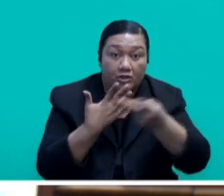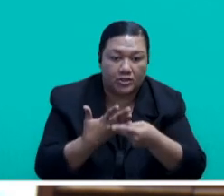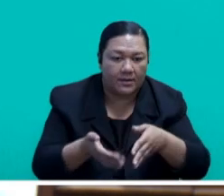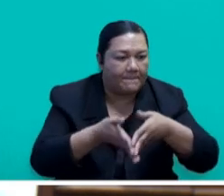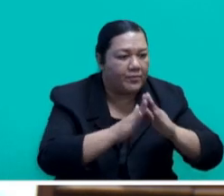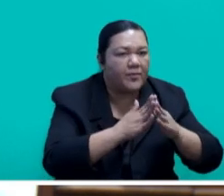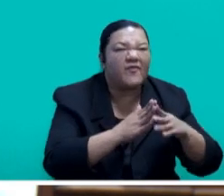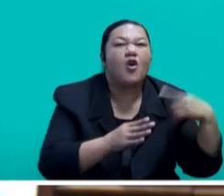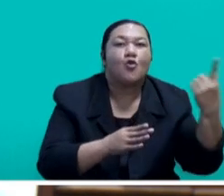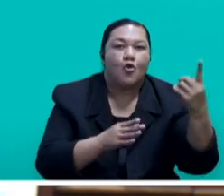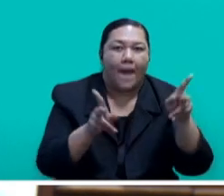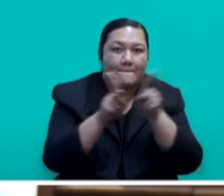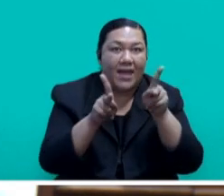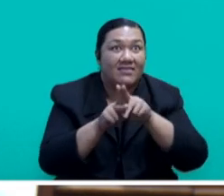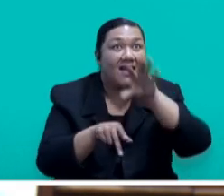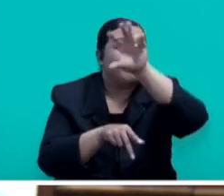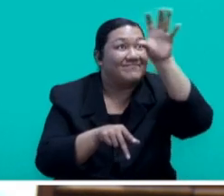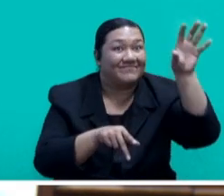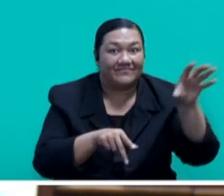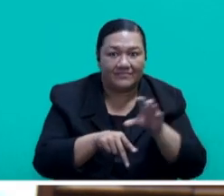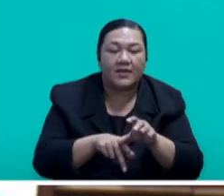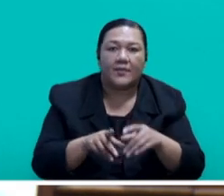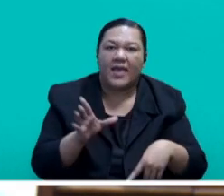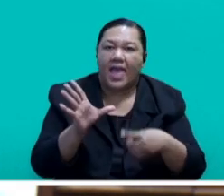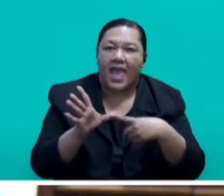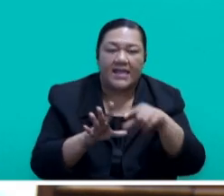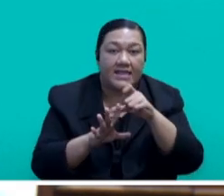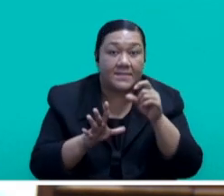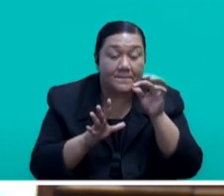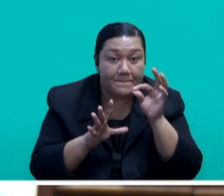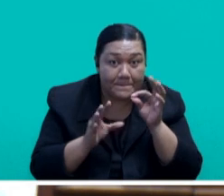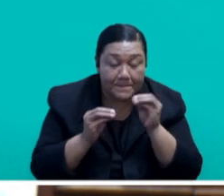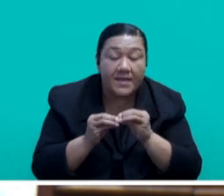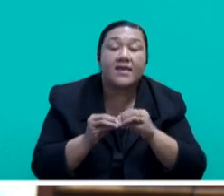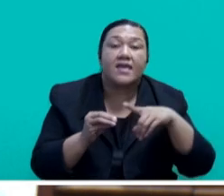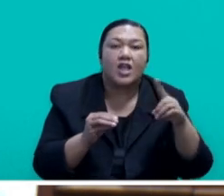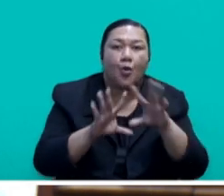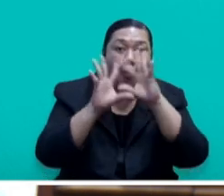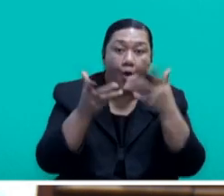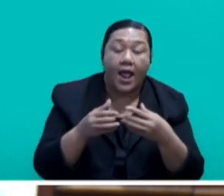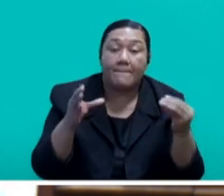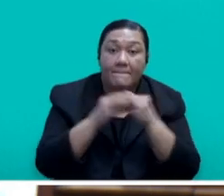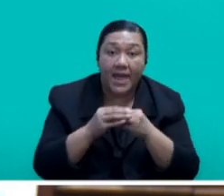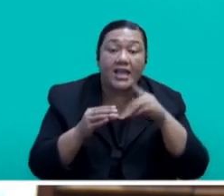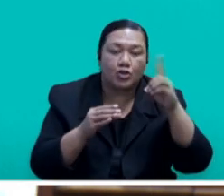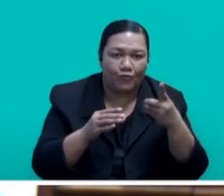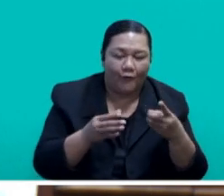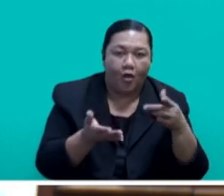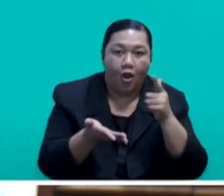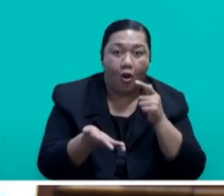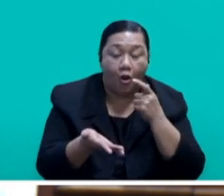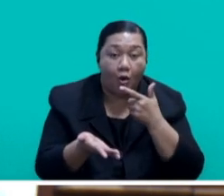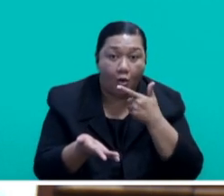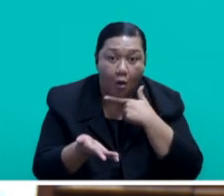partners vis-à-vis the ADB, the World Bank, through concessional loans in the vicinity